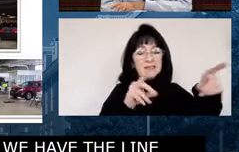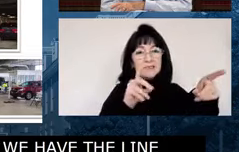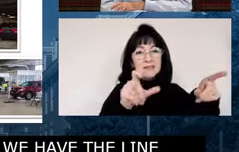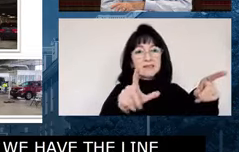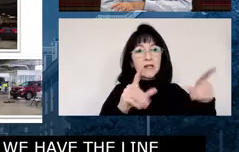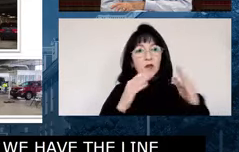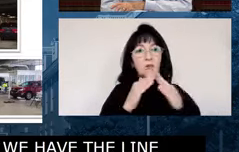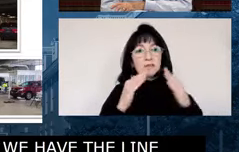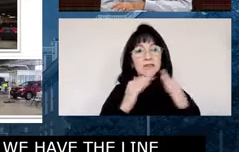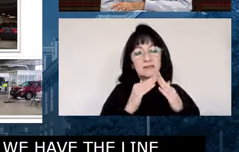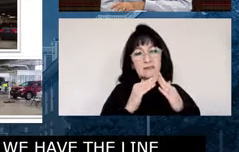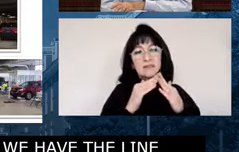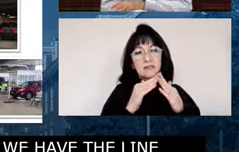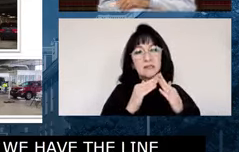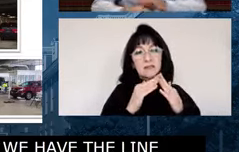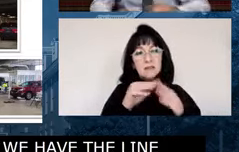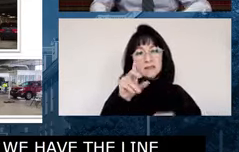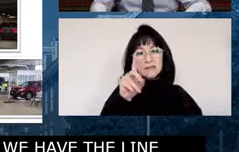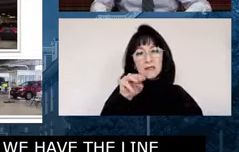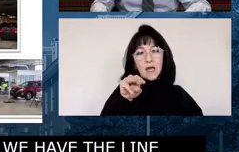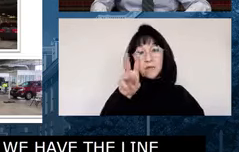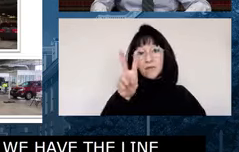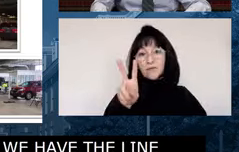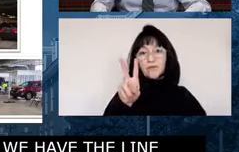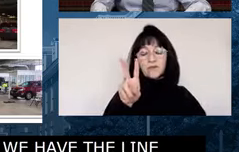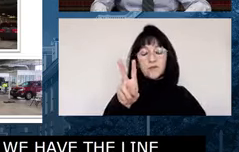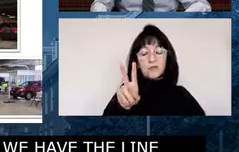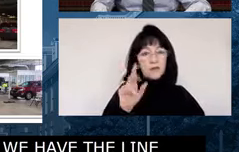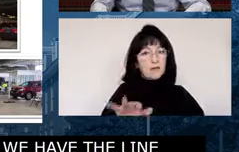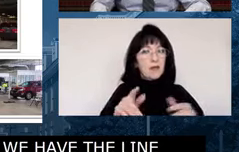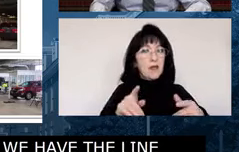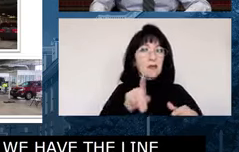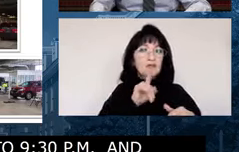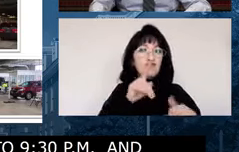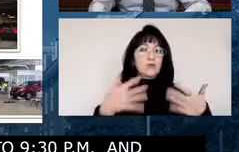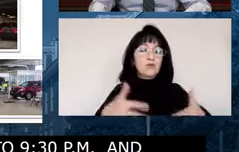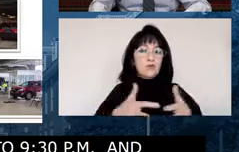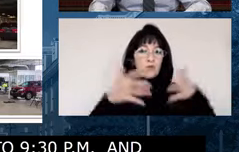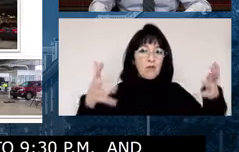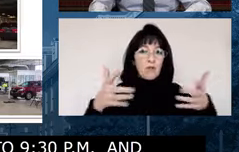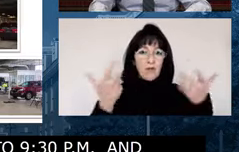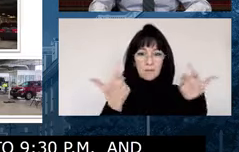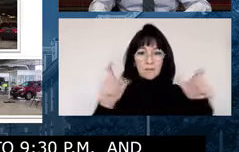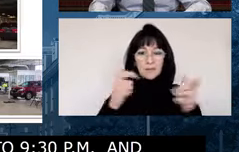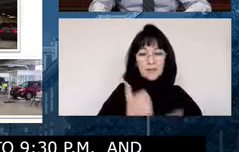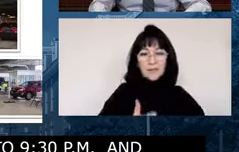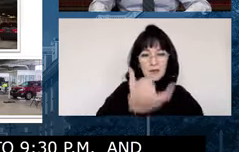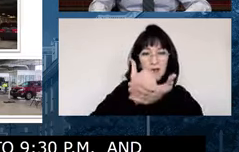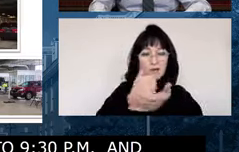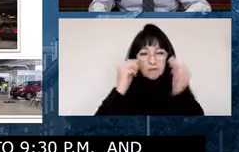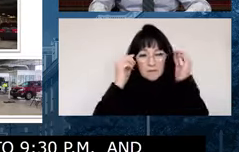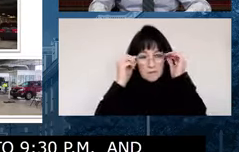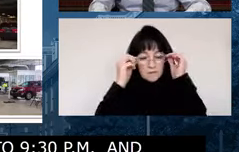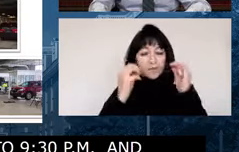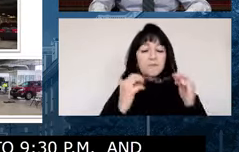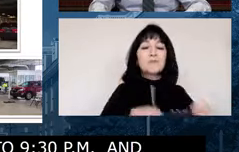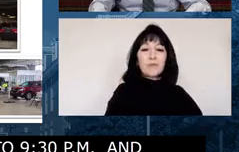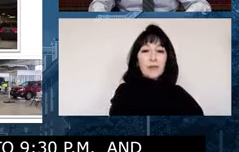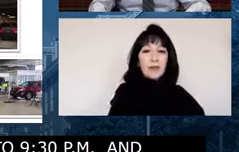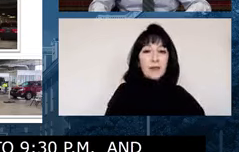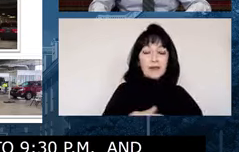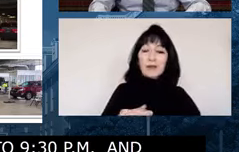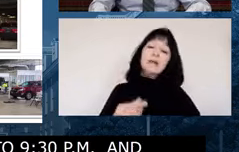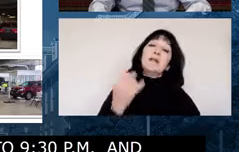pressure off other venues for getting tested, which was very helpful. The last day of DMV testing, unless